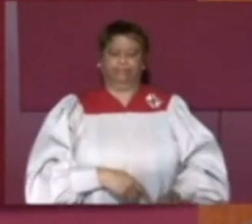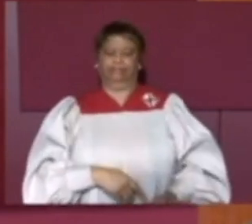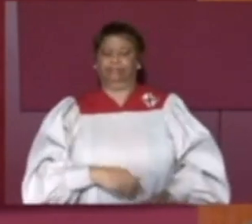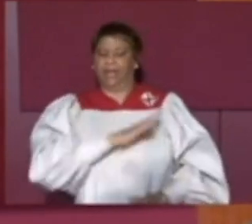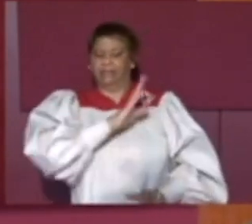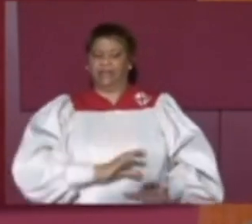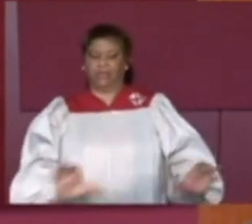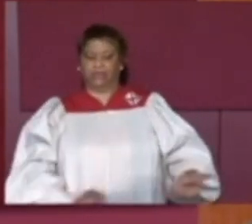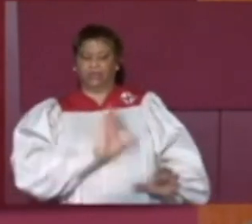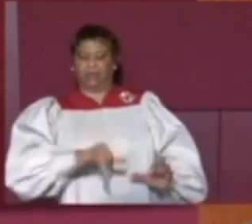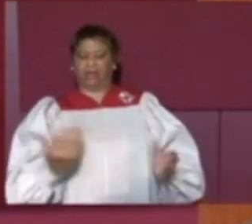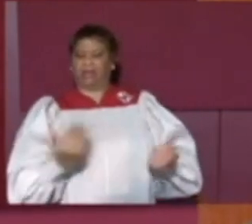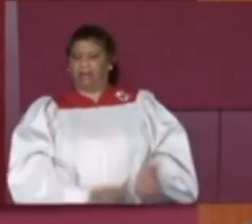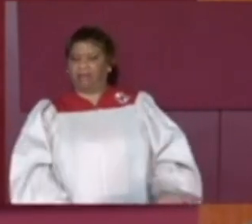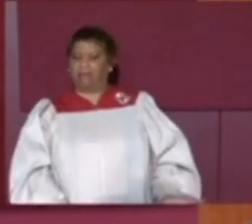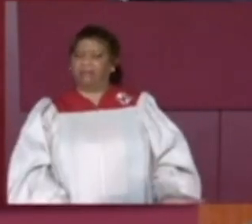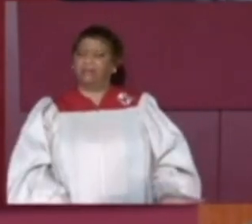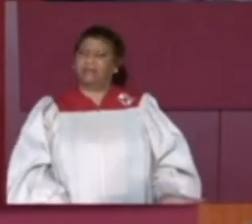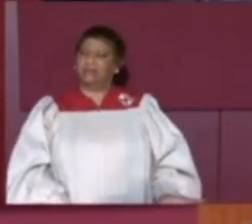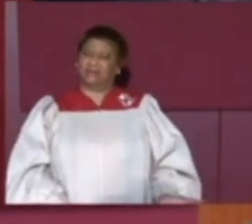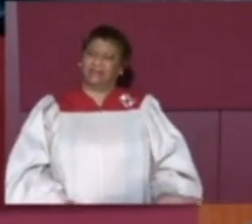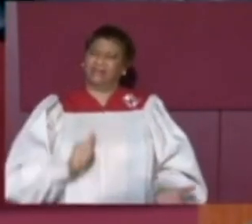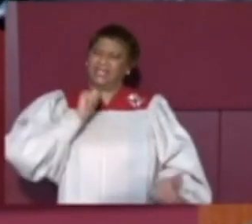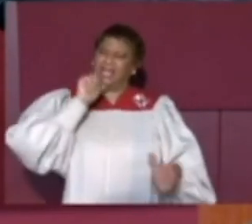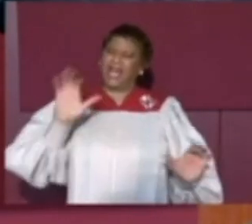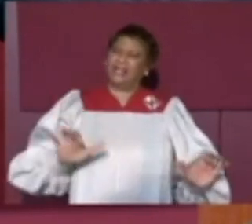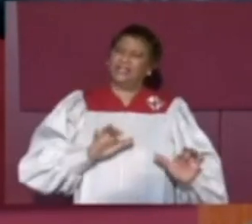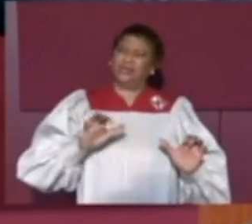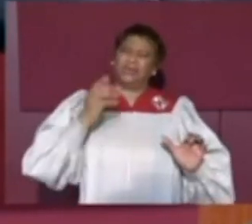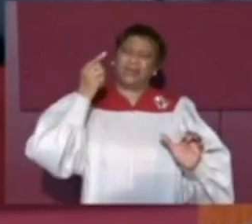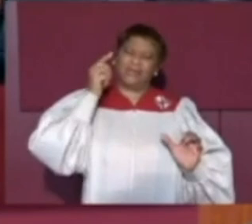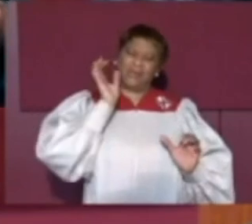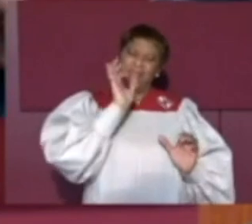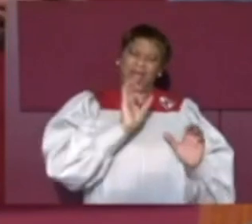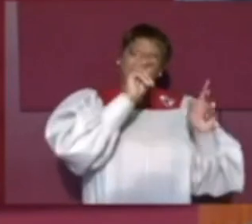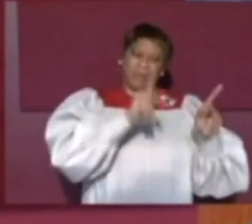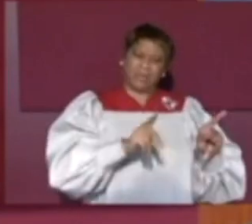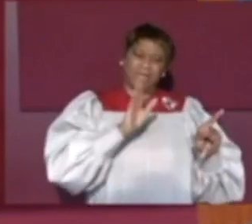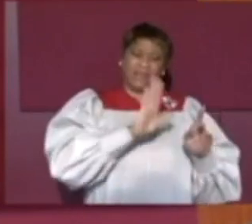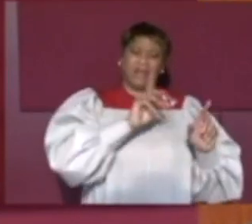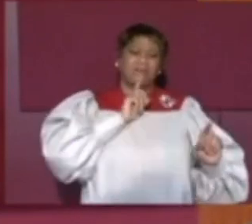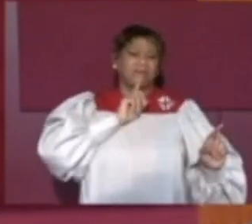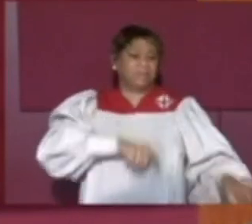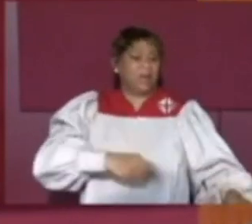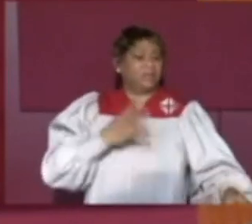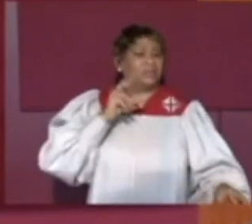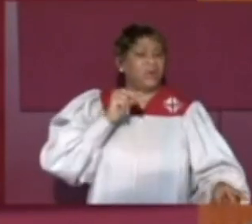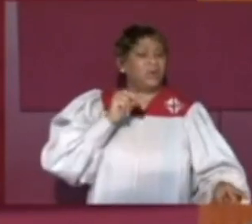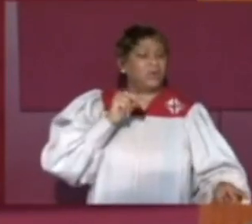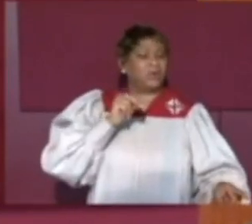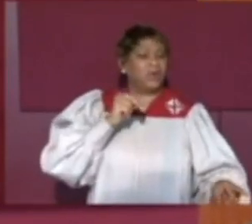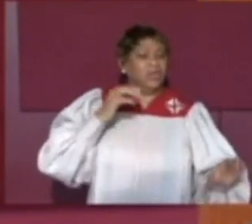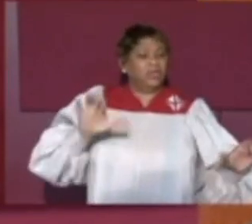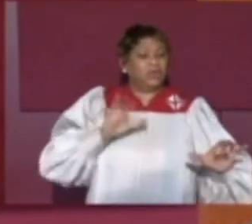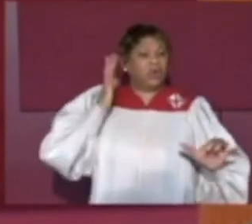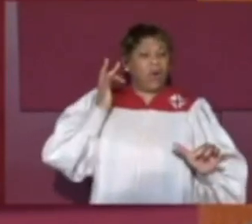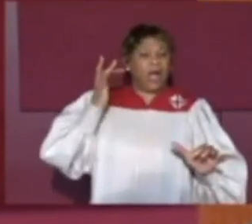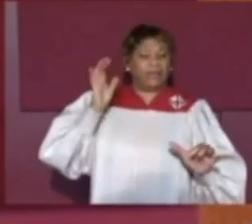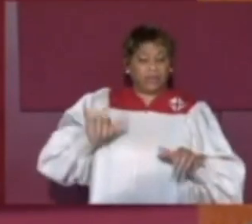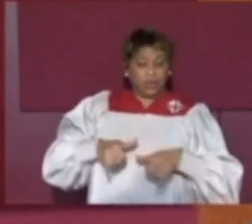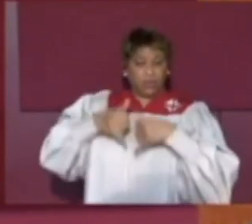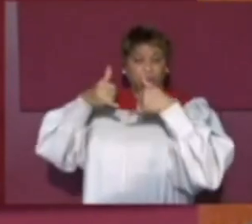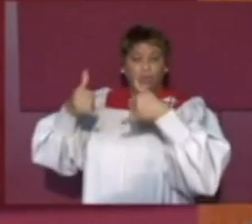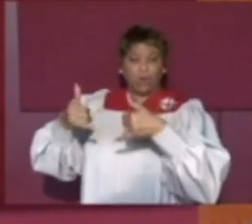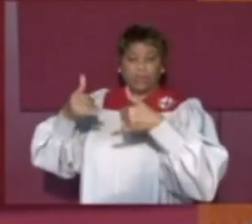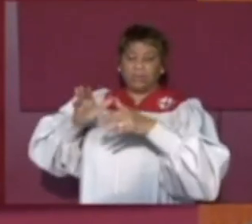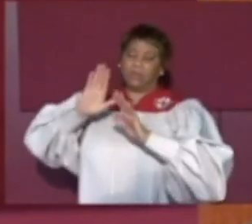again. Well, you're not doing it based for the person's response. You're doing it so that your reward can be great in